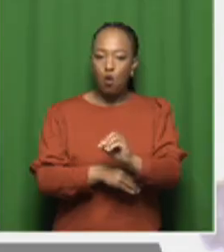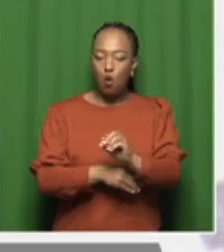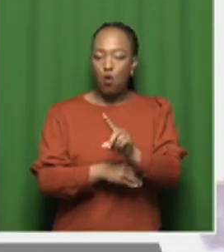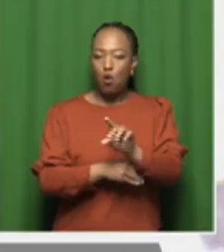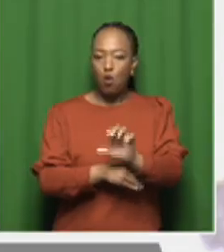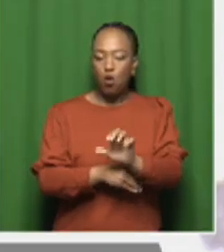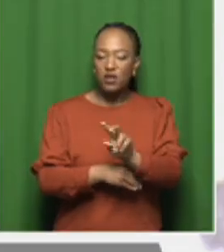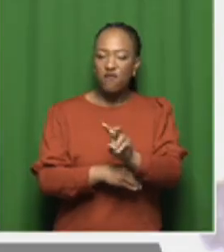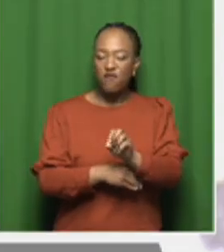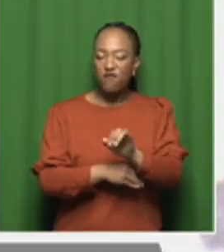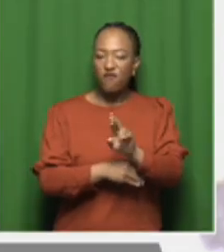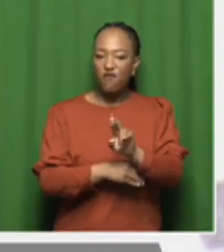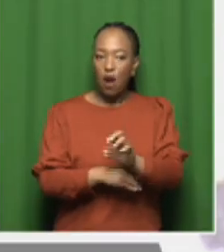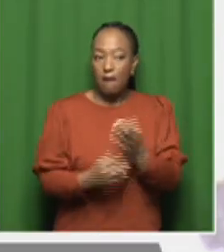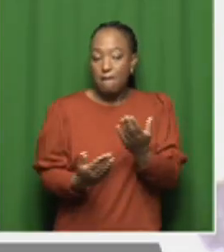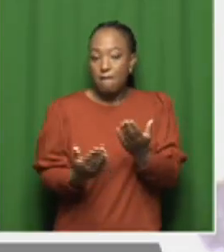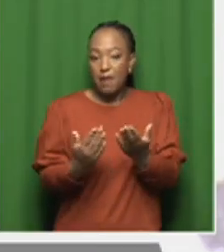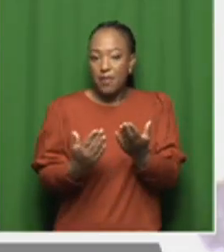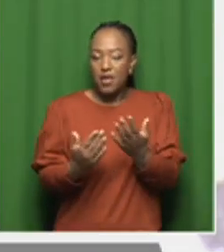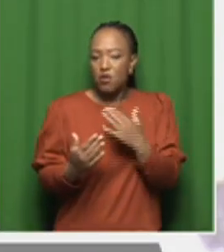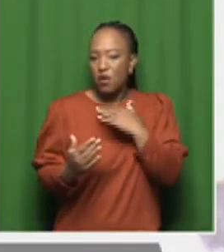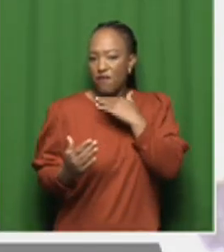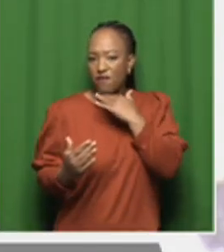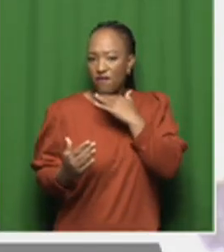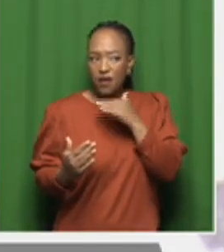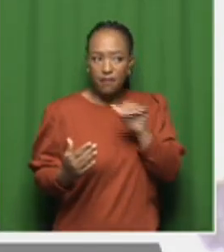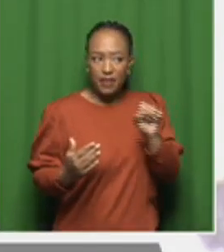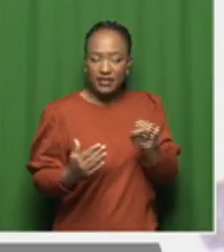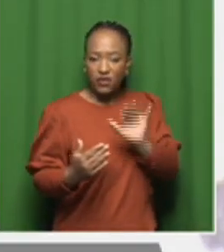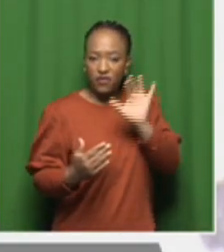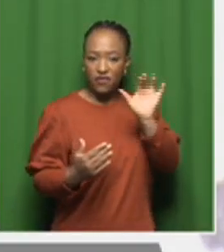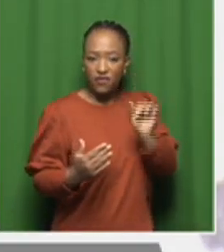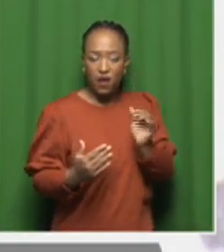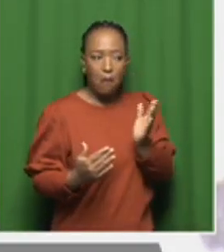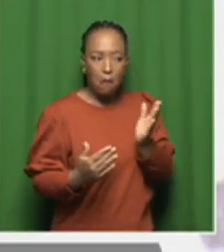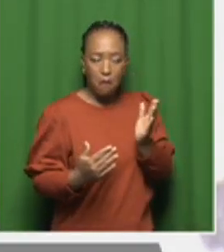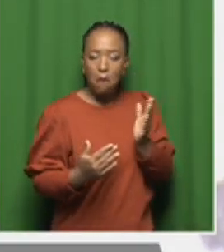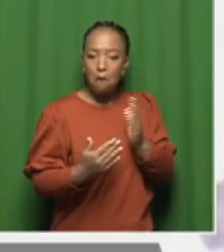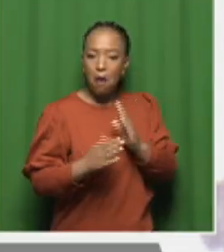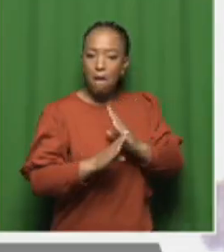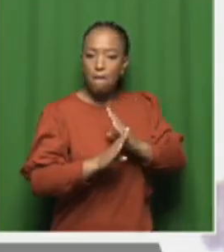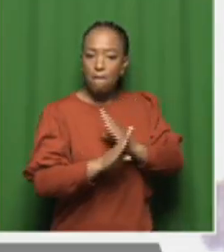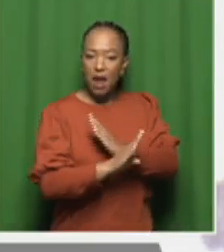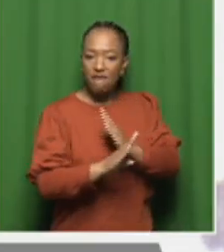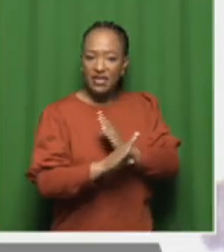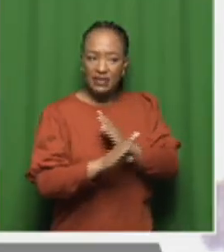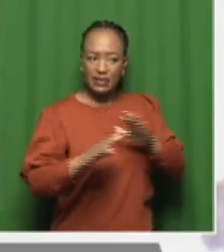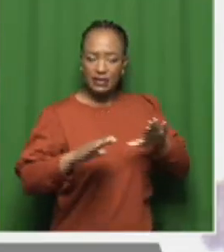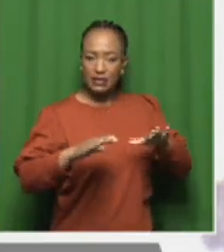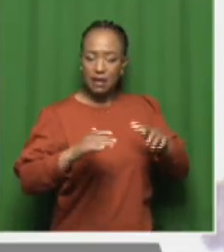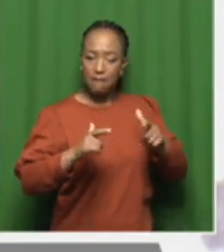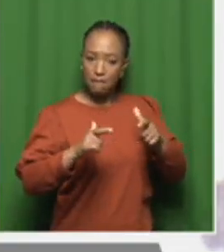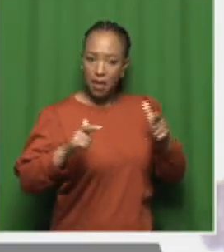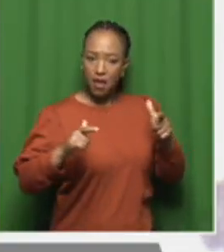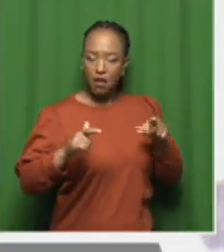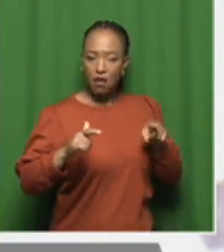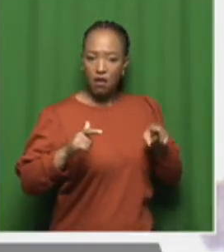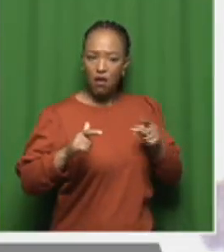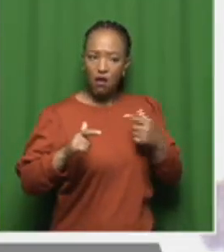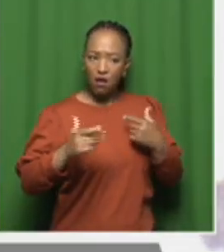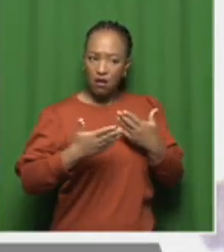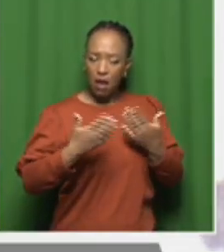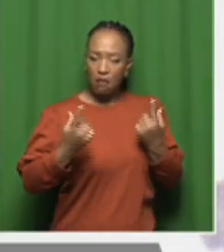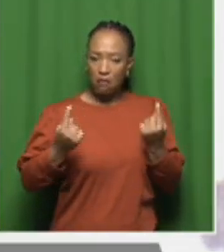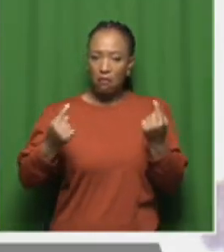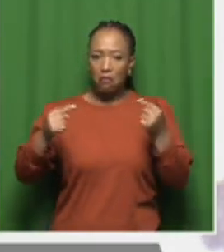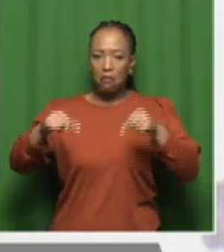facilities in Côte d'Ivoire. But South Africa has a much more liquid private sector, and that South African private sector can actually come and build those processing